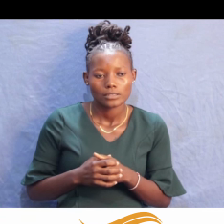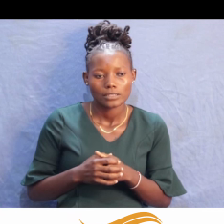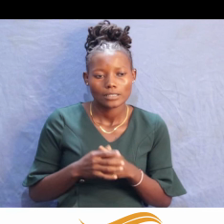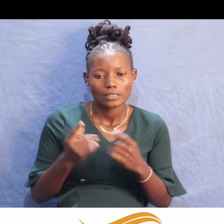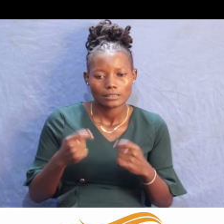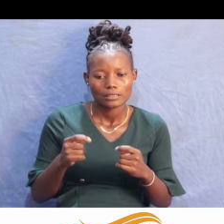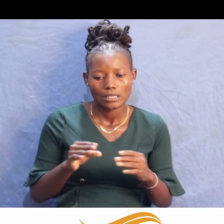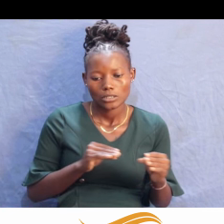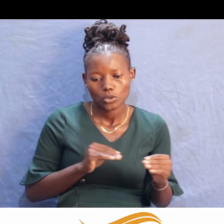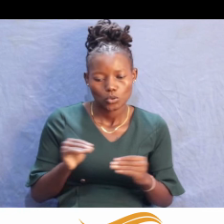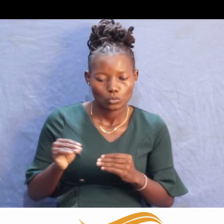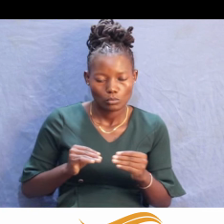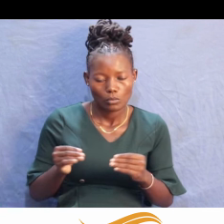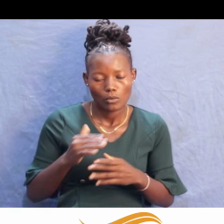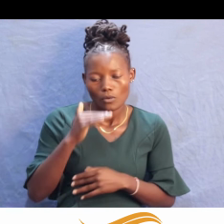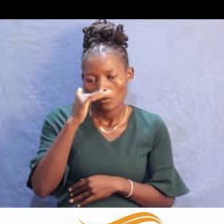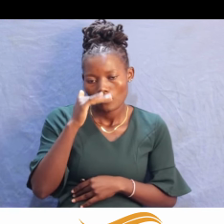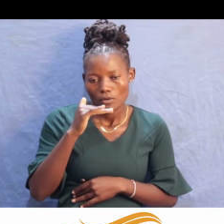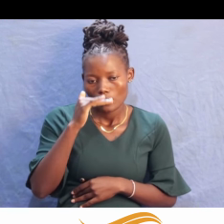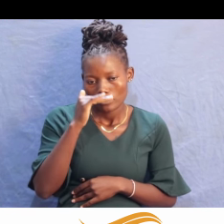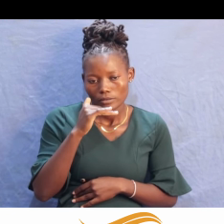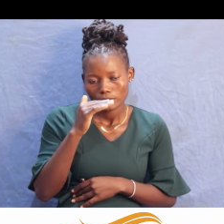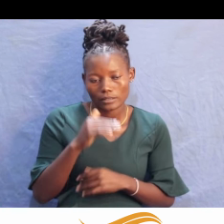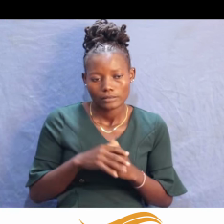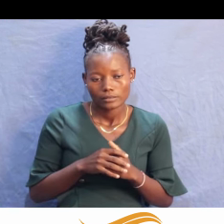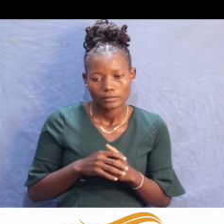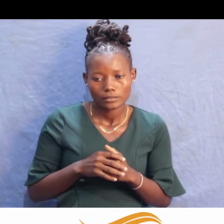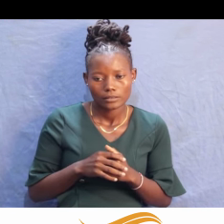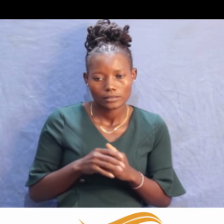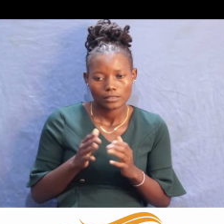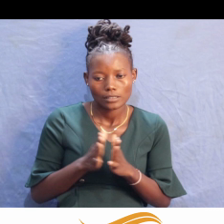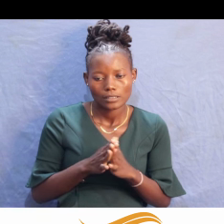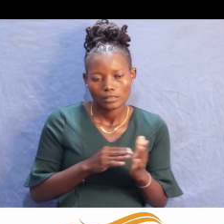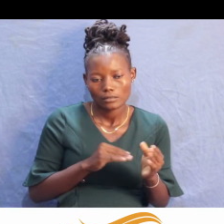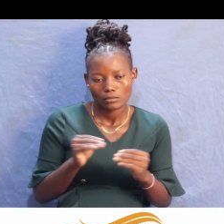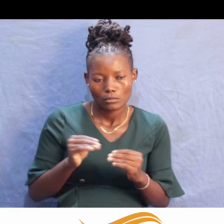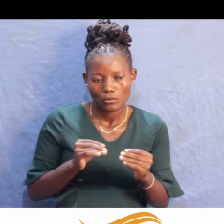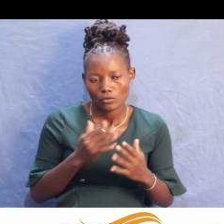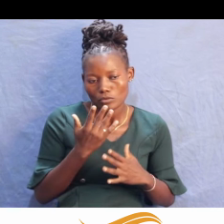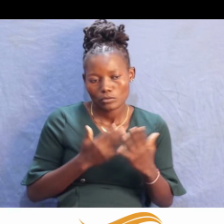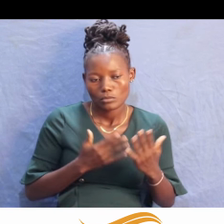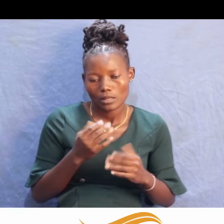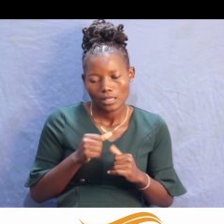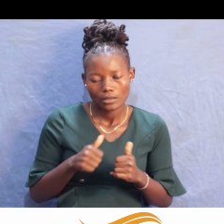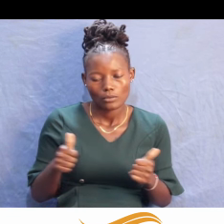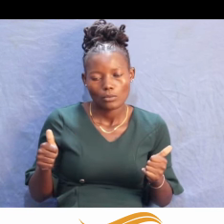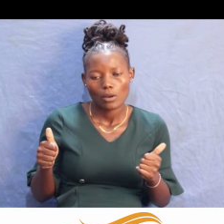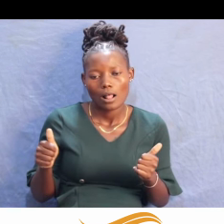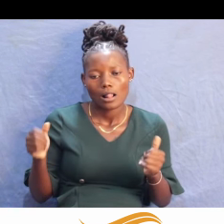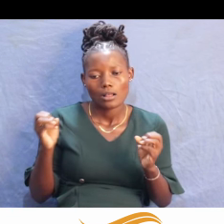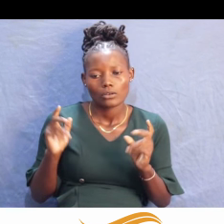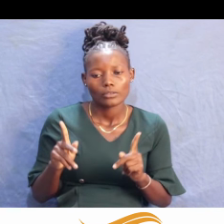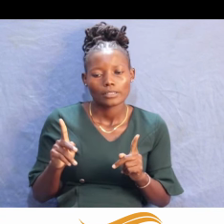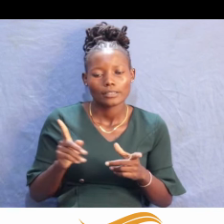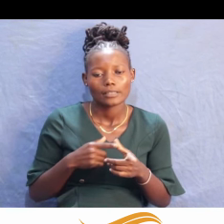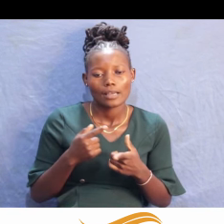move oxygen by a bigger heart moves more blood more efficiently. Okay.